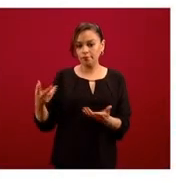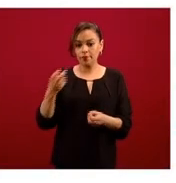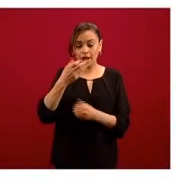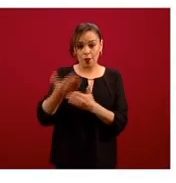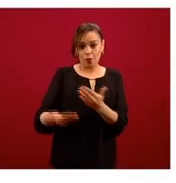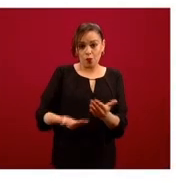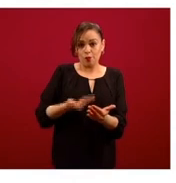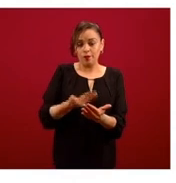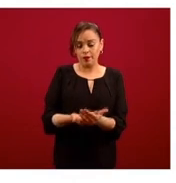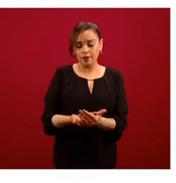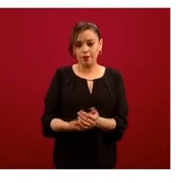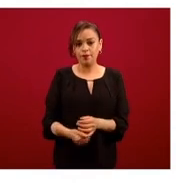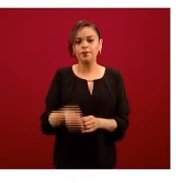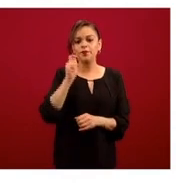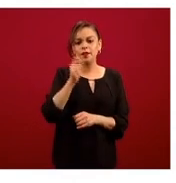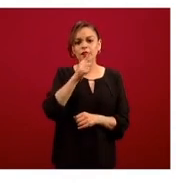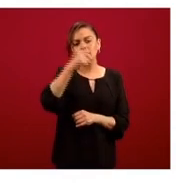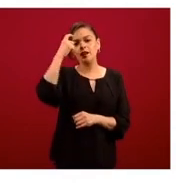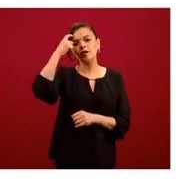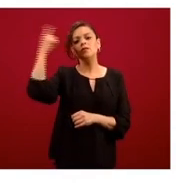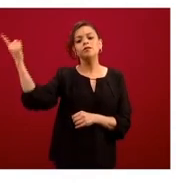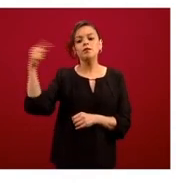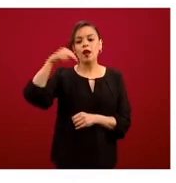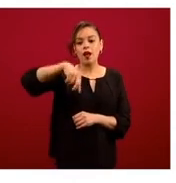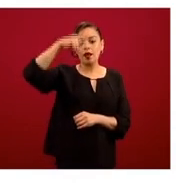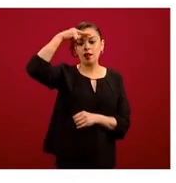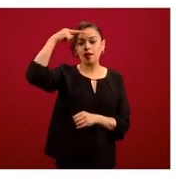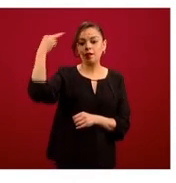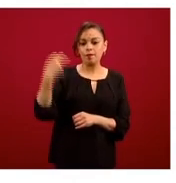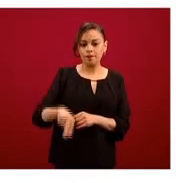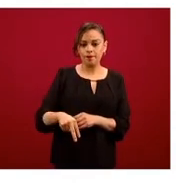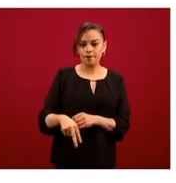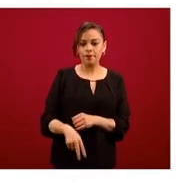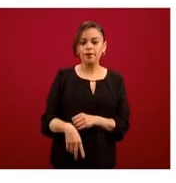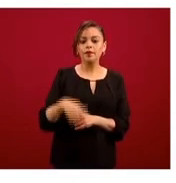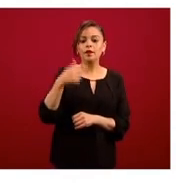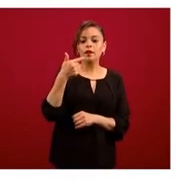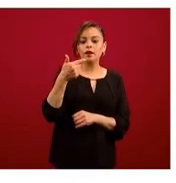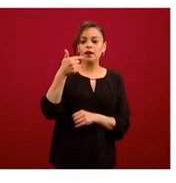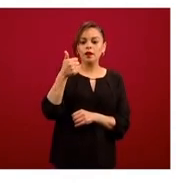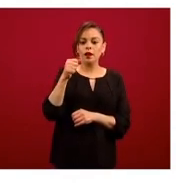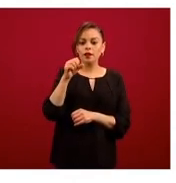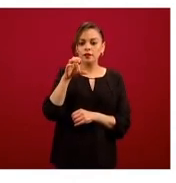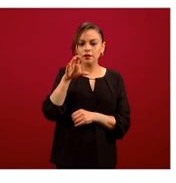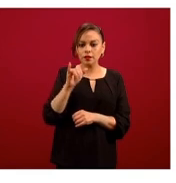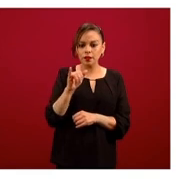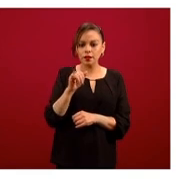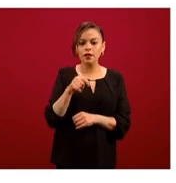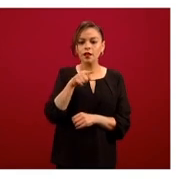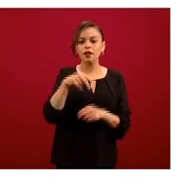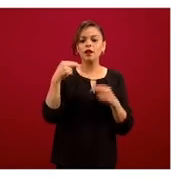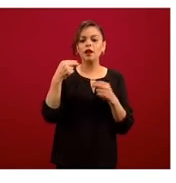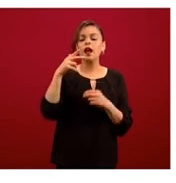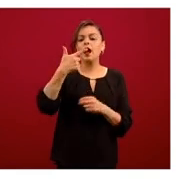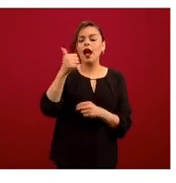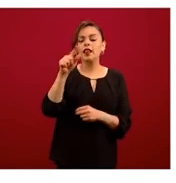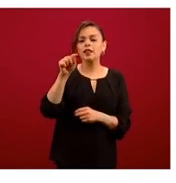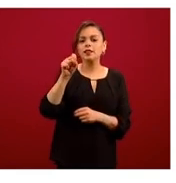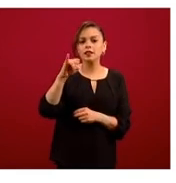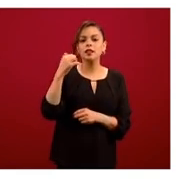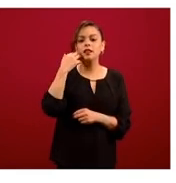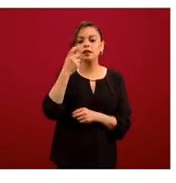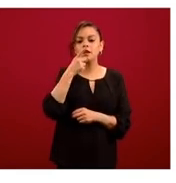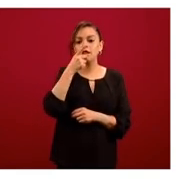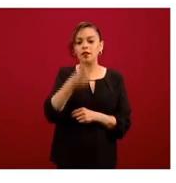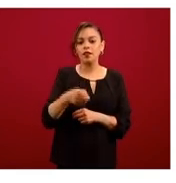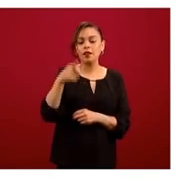the engineering that is involved here. This is a Mexican piece of equipment.